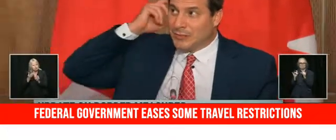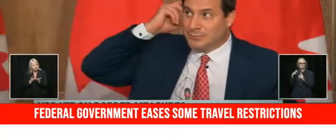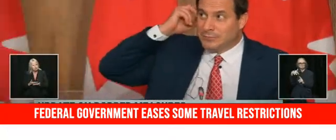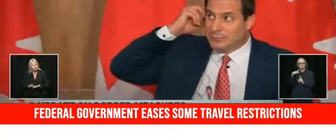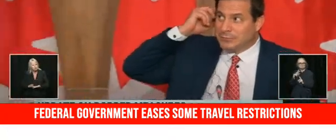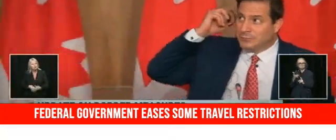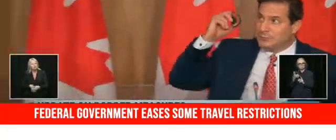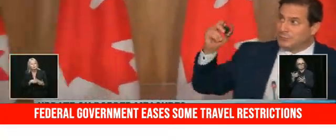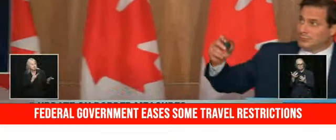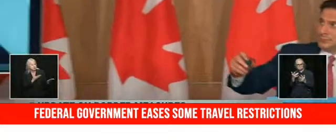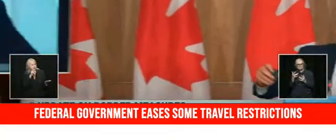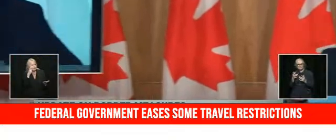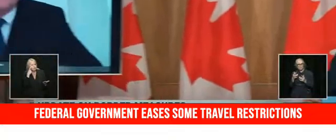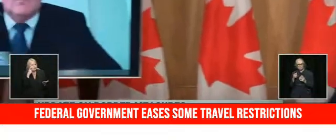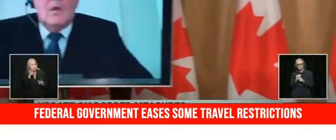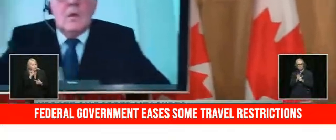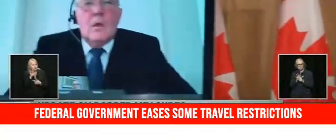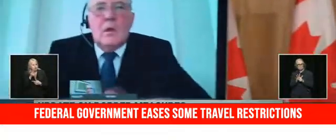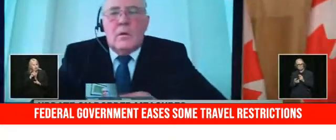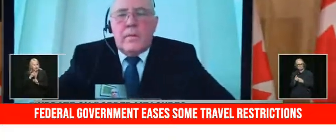Minister Blair?